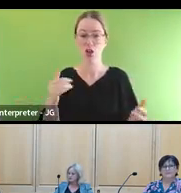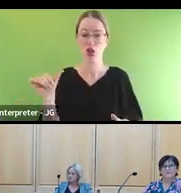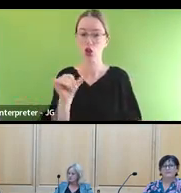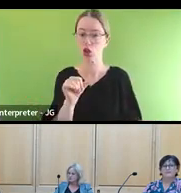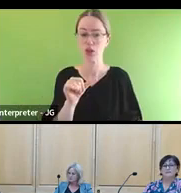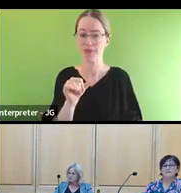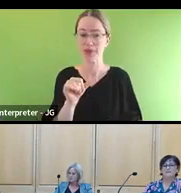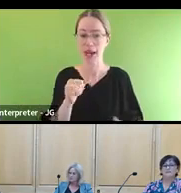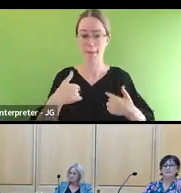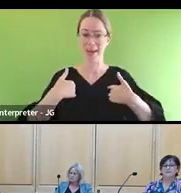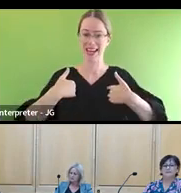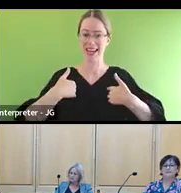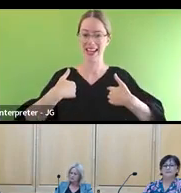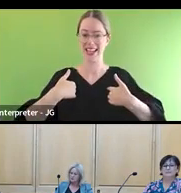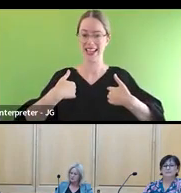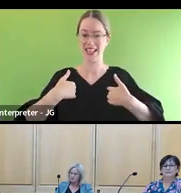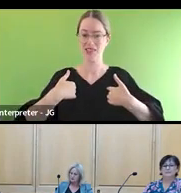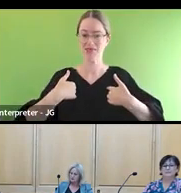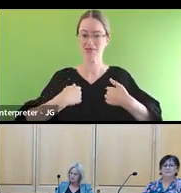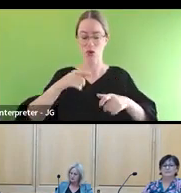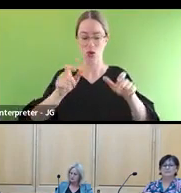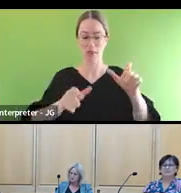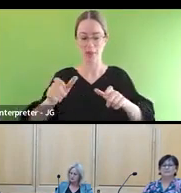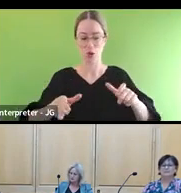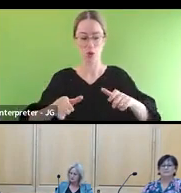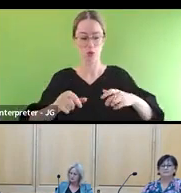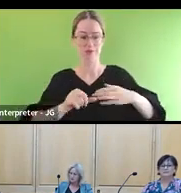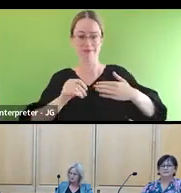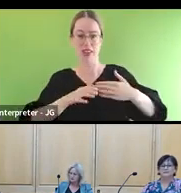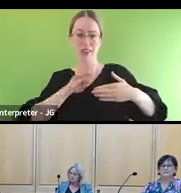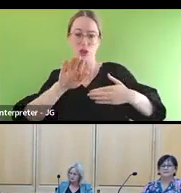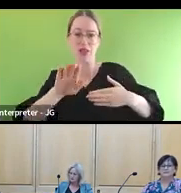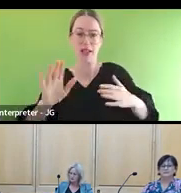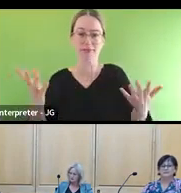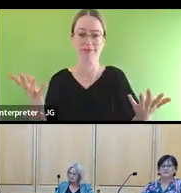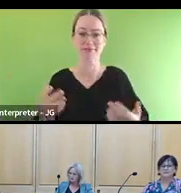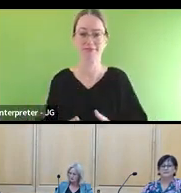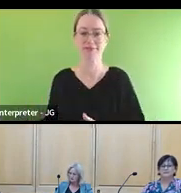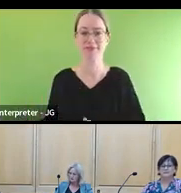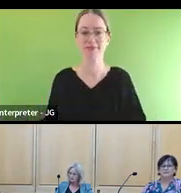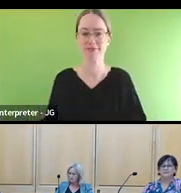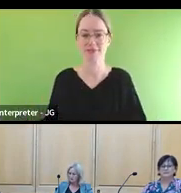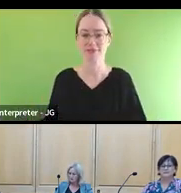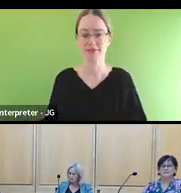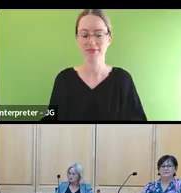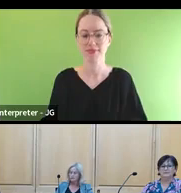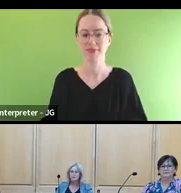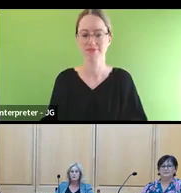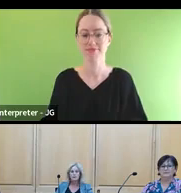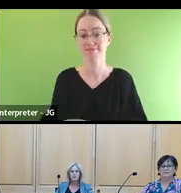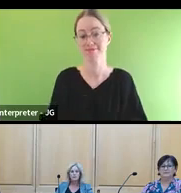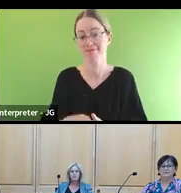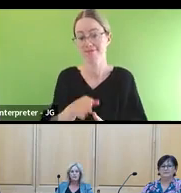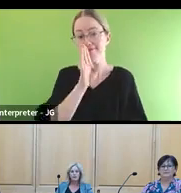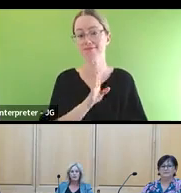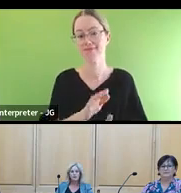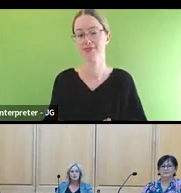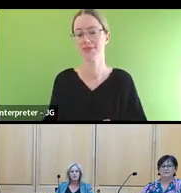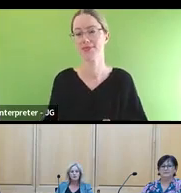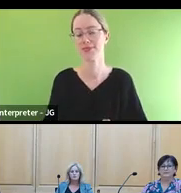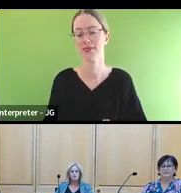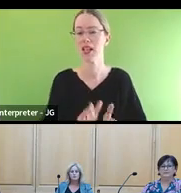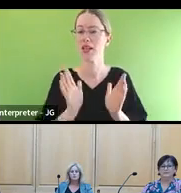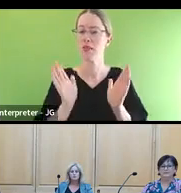belongs to me and those who come after me. You know, it's that. We need to